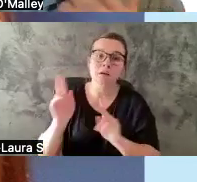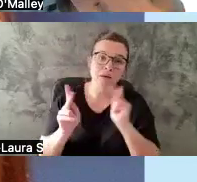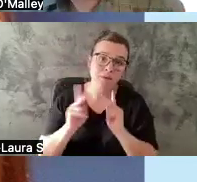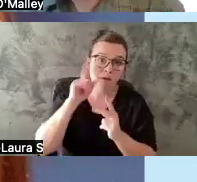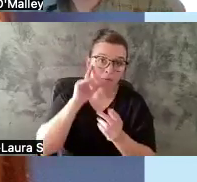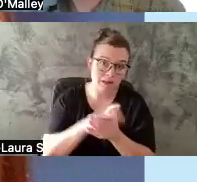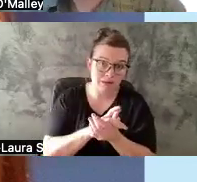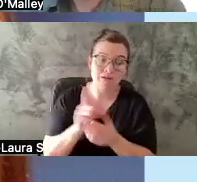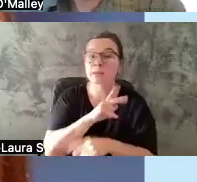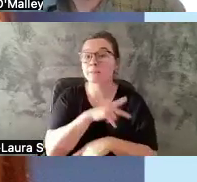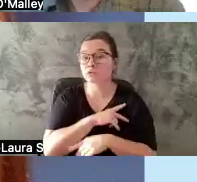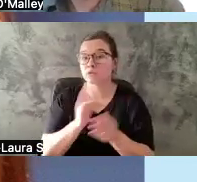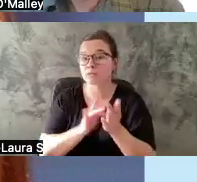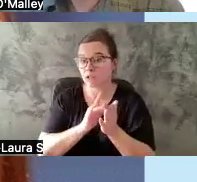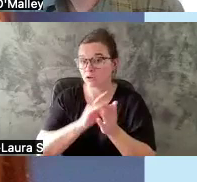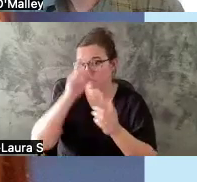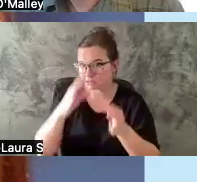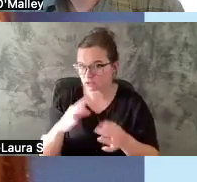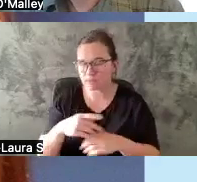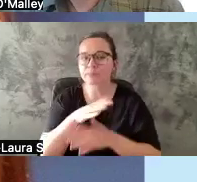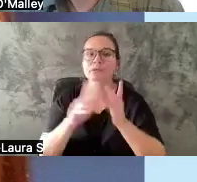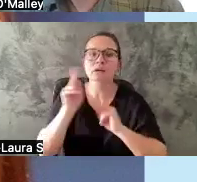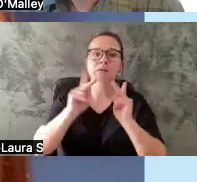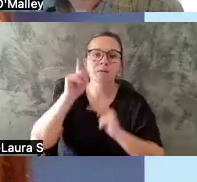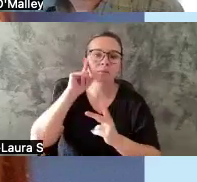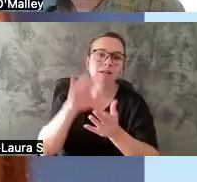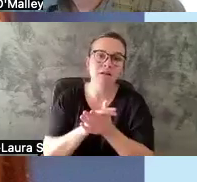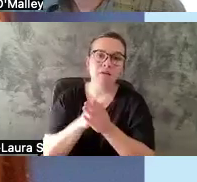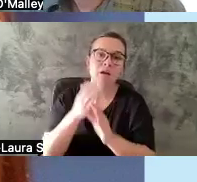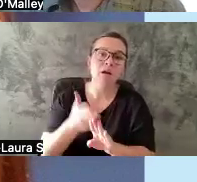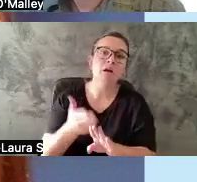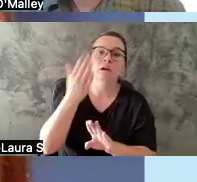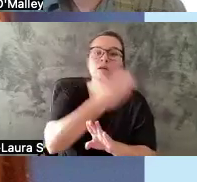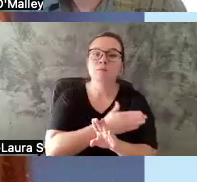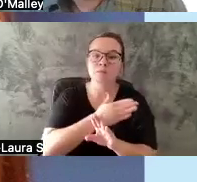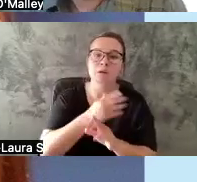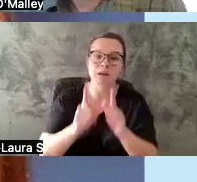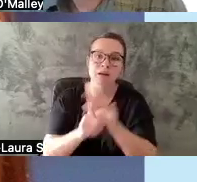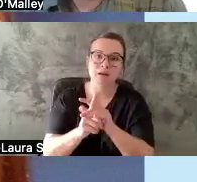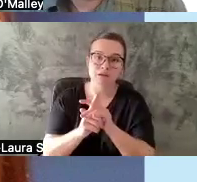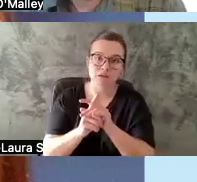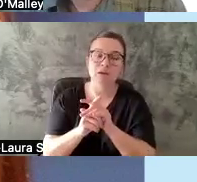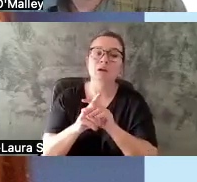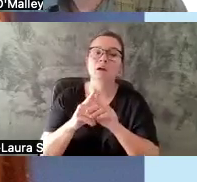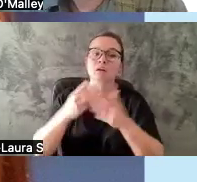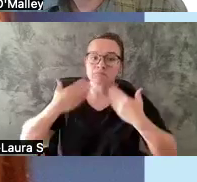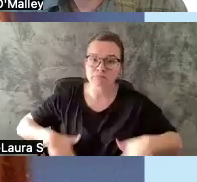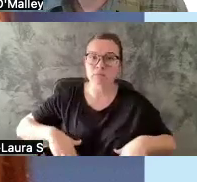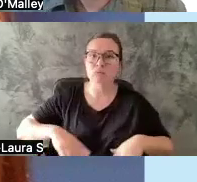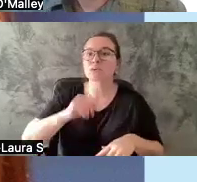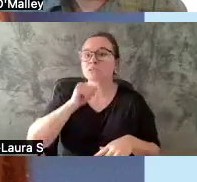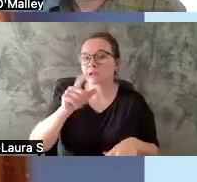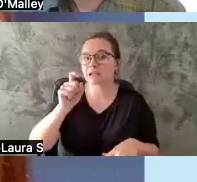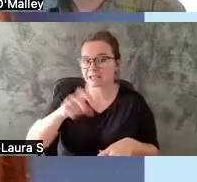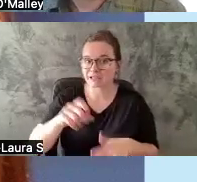this was a personal medical decision, some believe that preemptive double mastectomy was a drastic and unnecessary choice